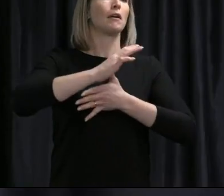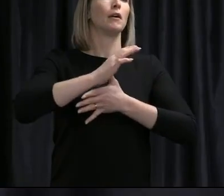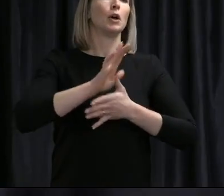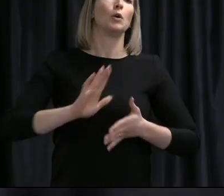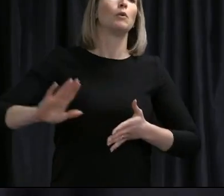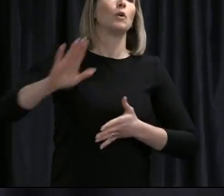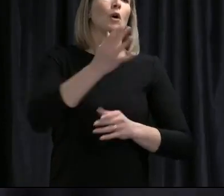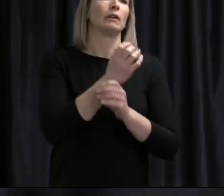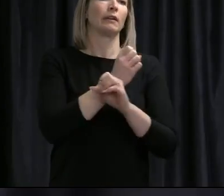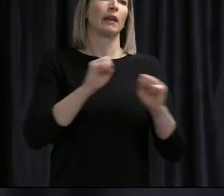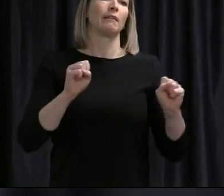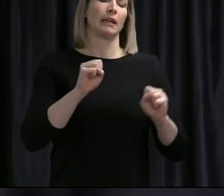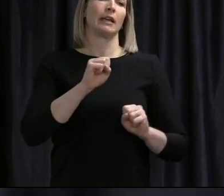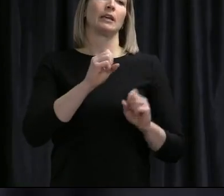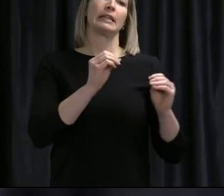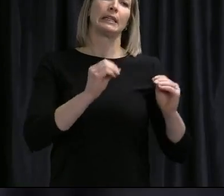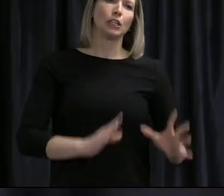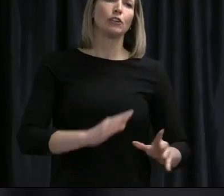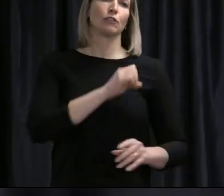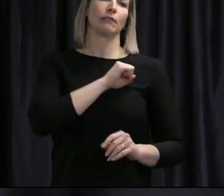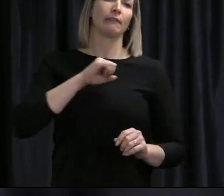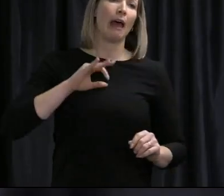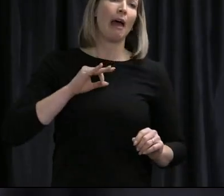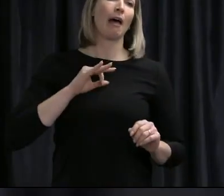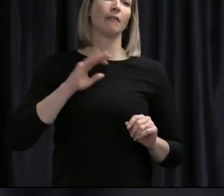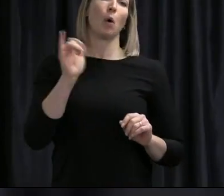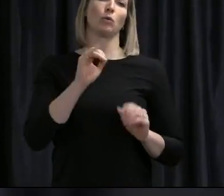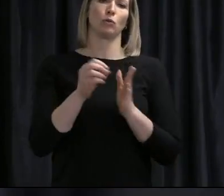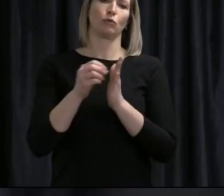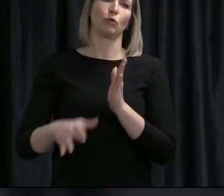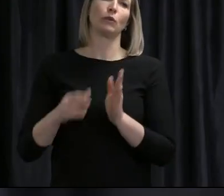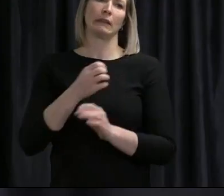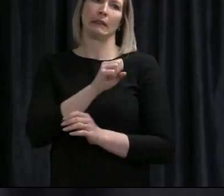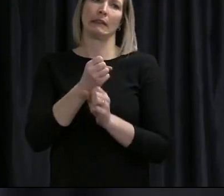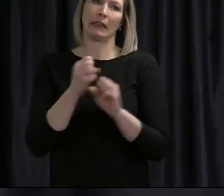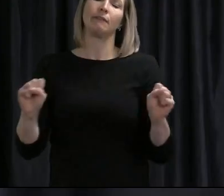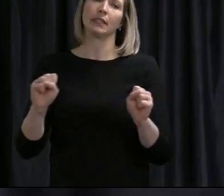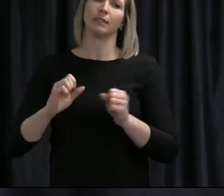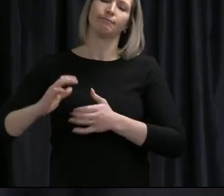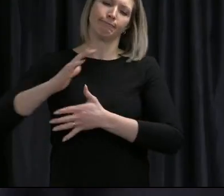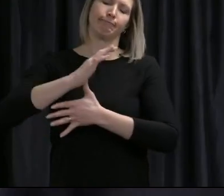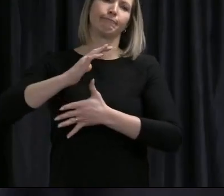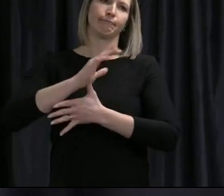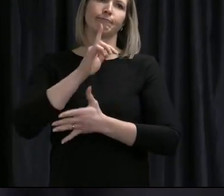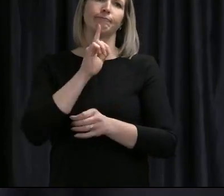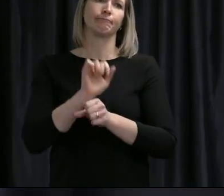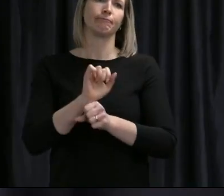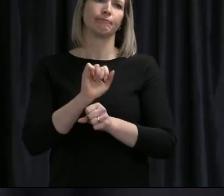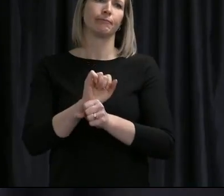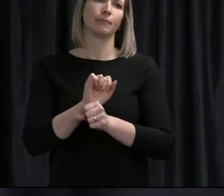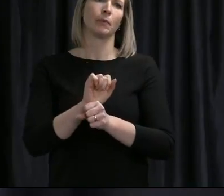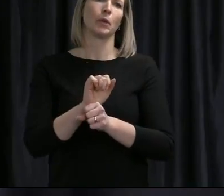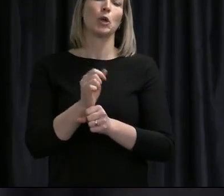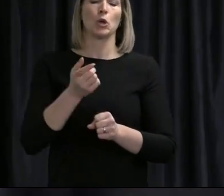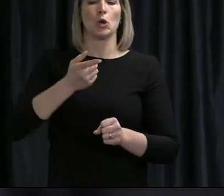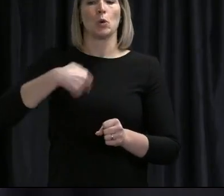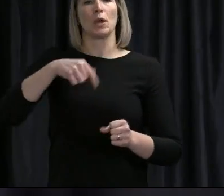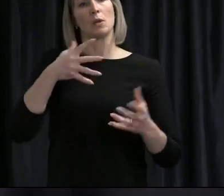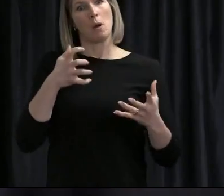Contingency planning is underway and will intensify now as we work to maintain the integrity of the academic